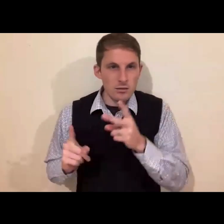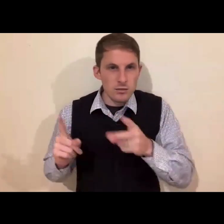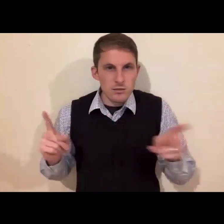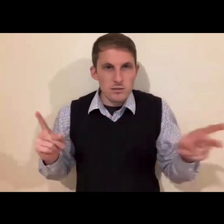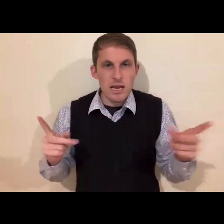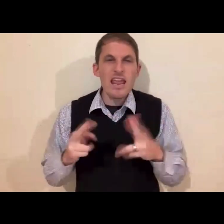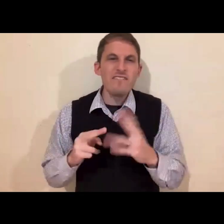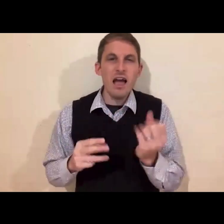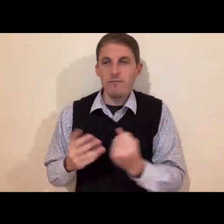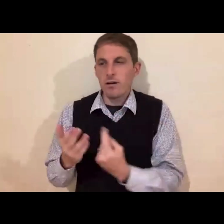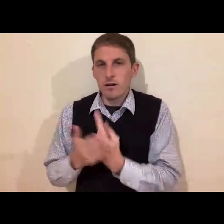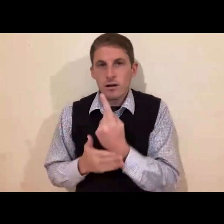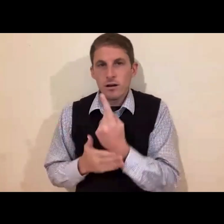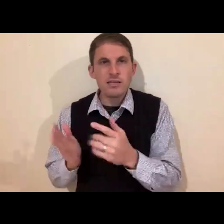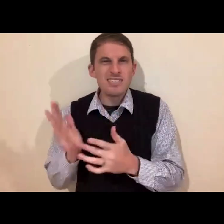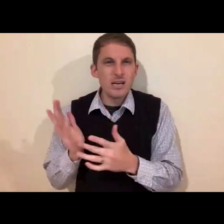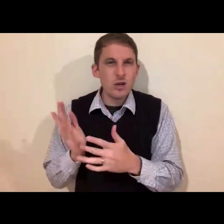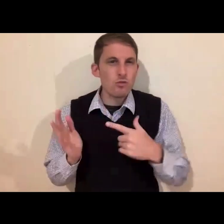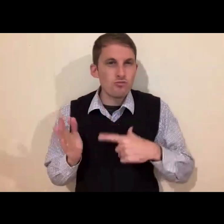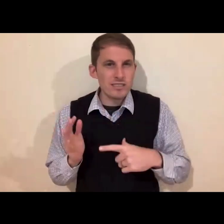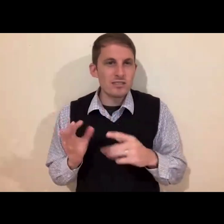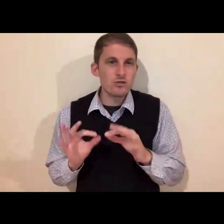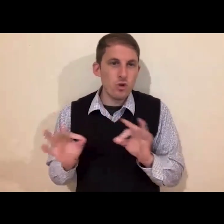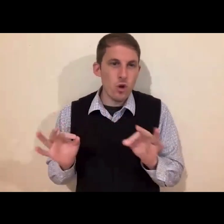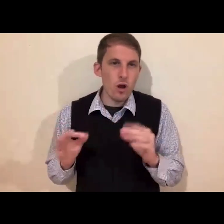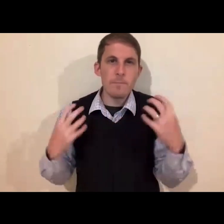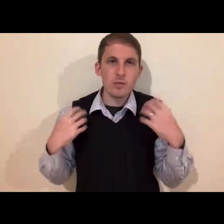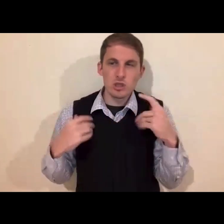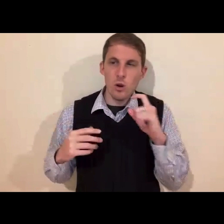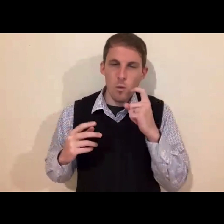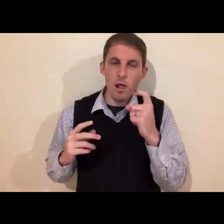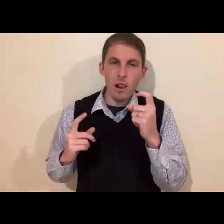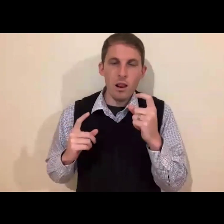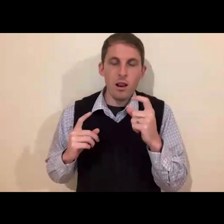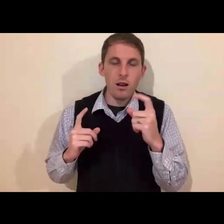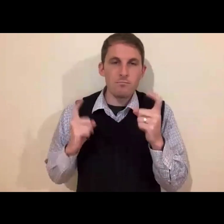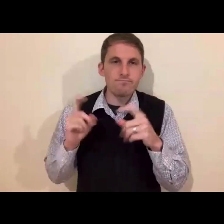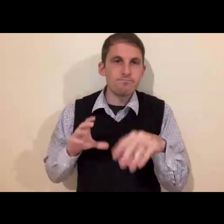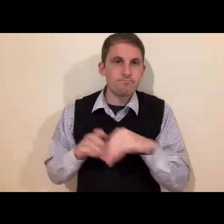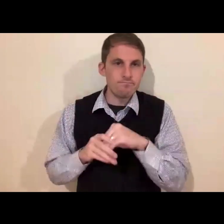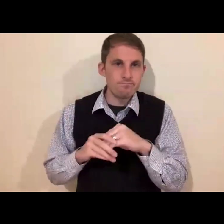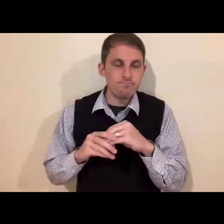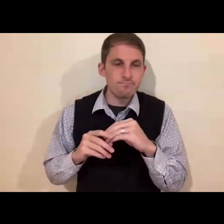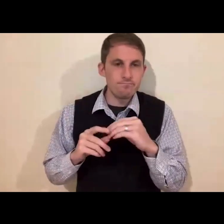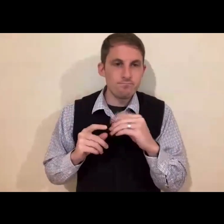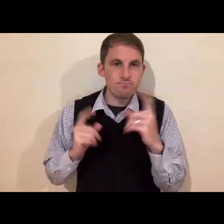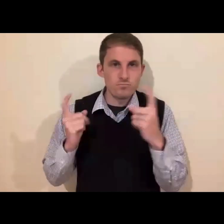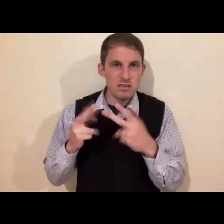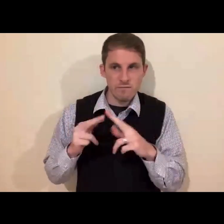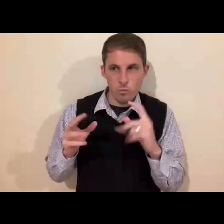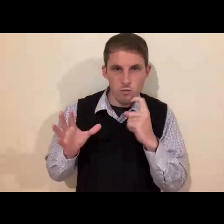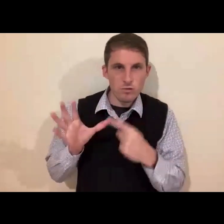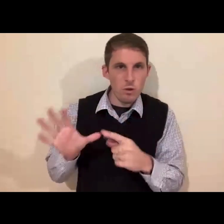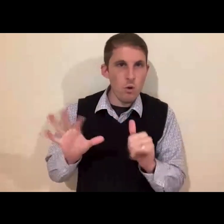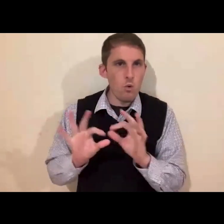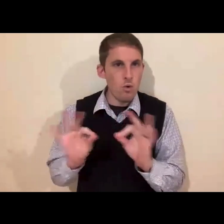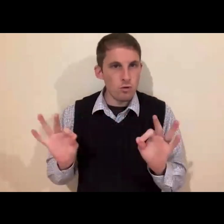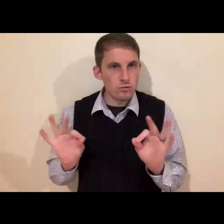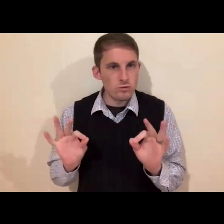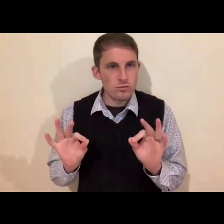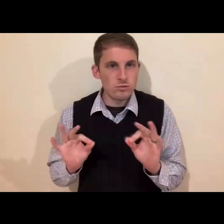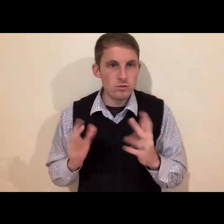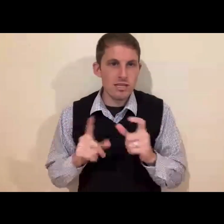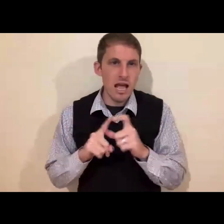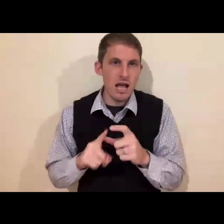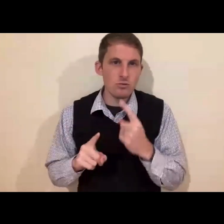technical reasons why it doesn't get submitted, the Commission will take that into account into considering any regulatory response. So it's hard to